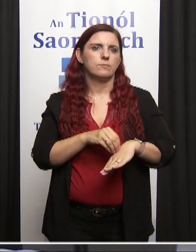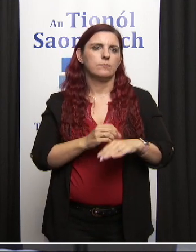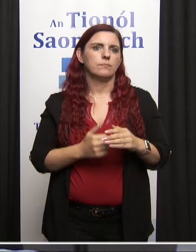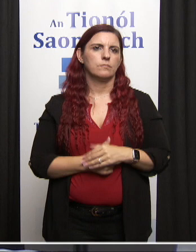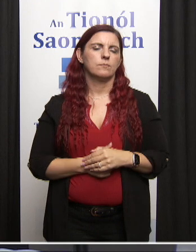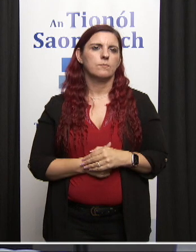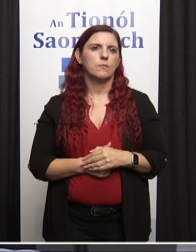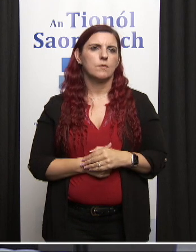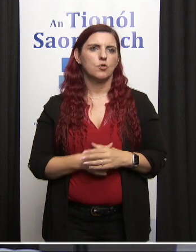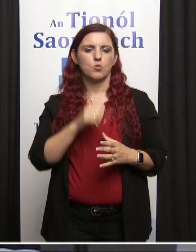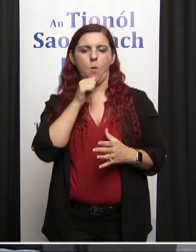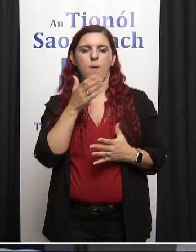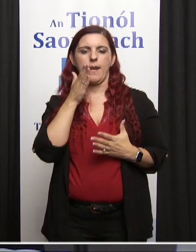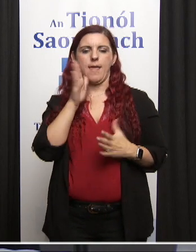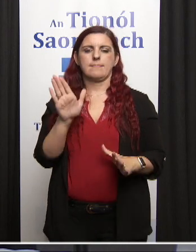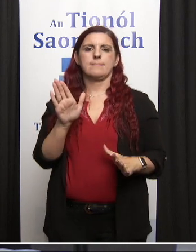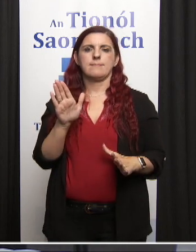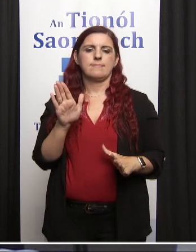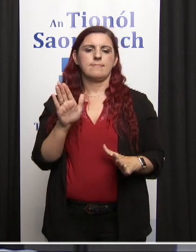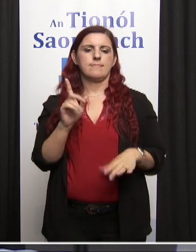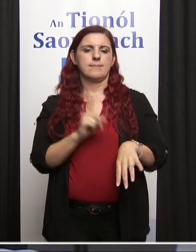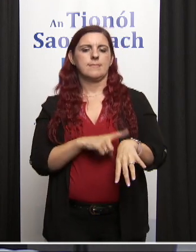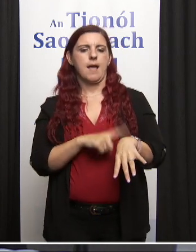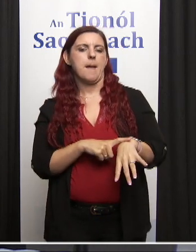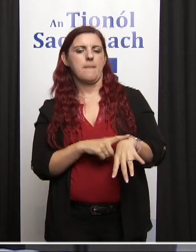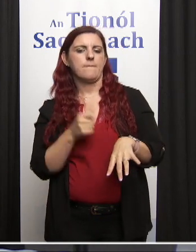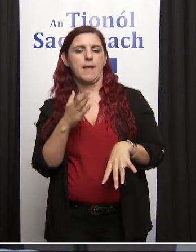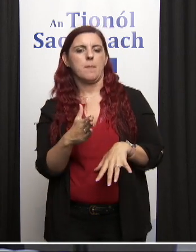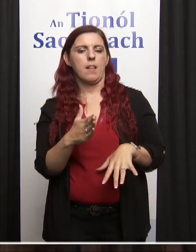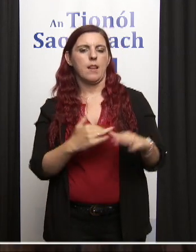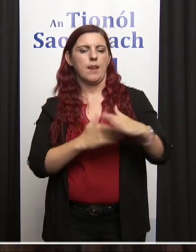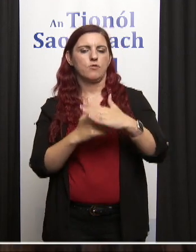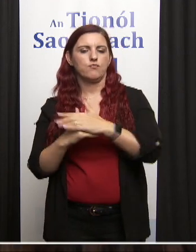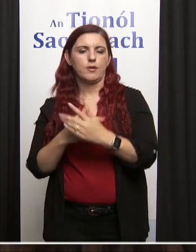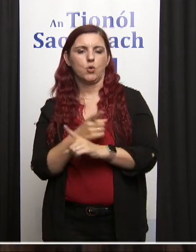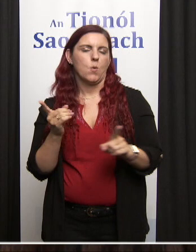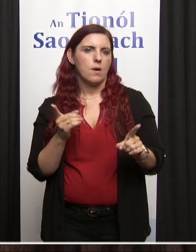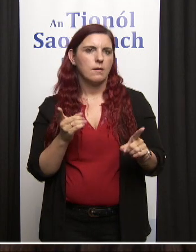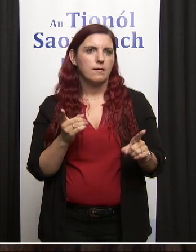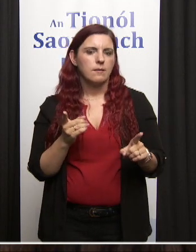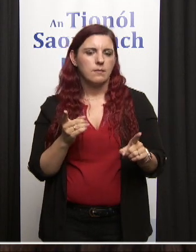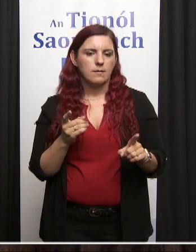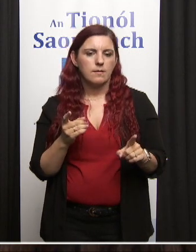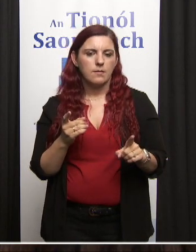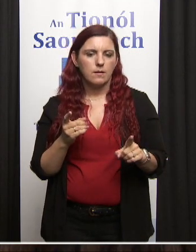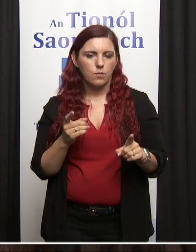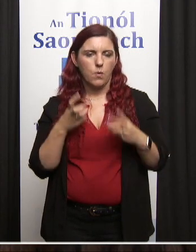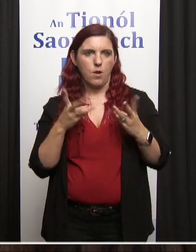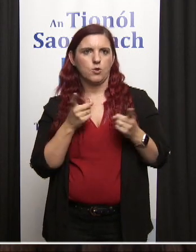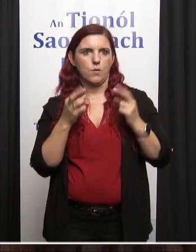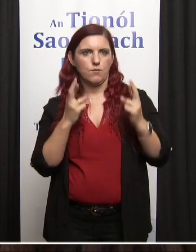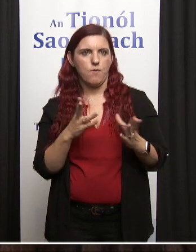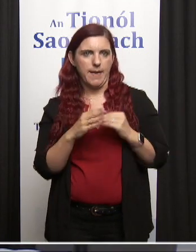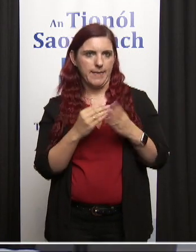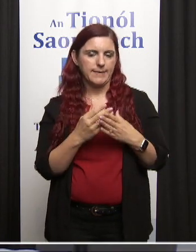ask. Don't let the time we have available to us restrict you in that. This is time to do the right thing, as